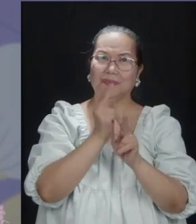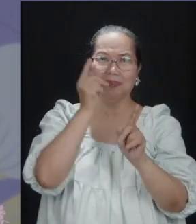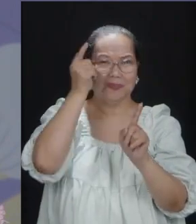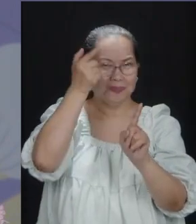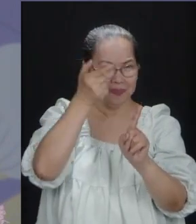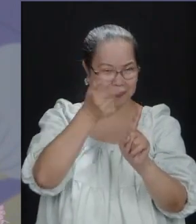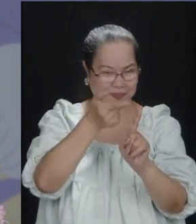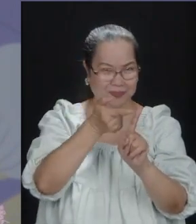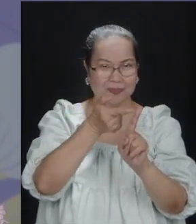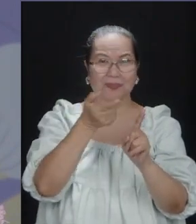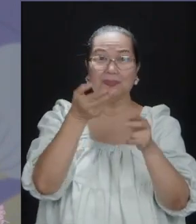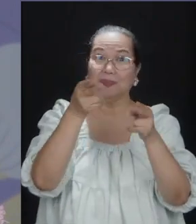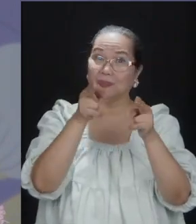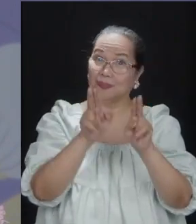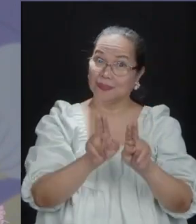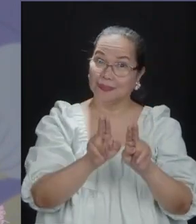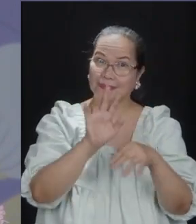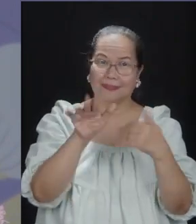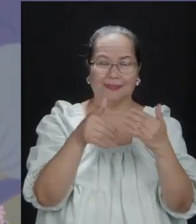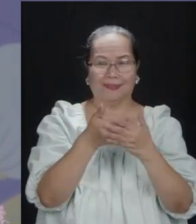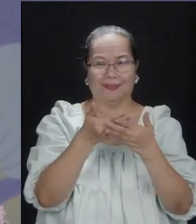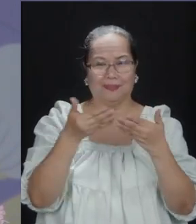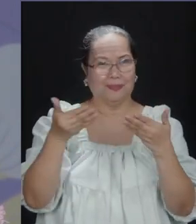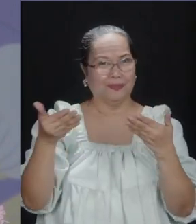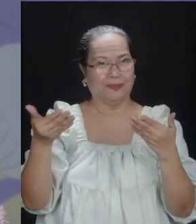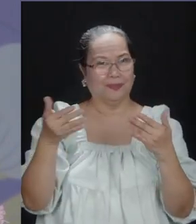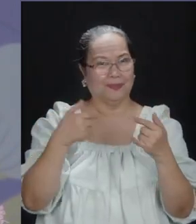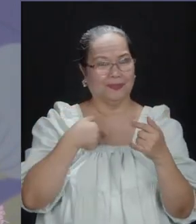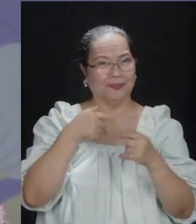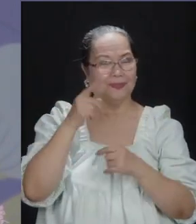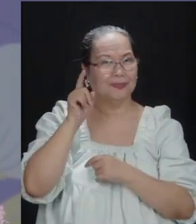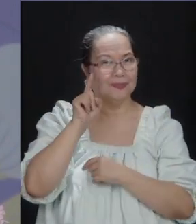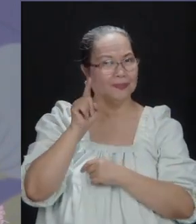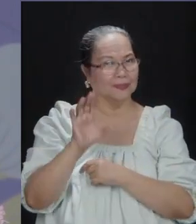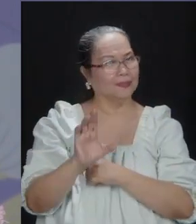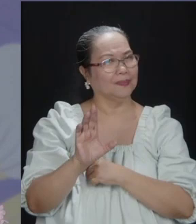the outcome of all things. He